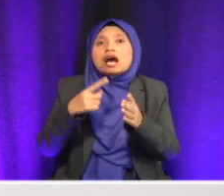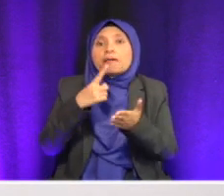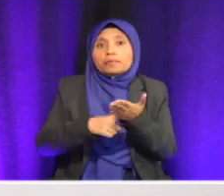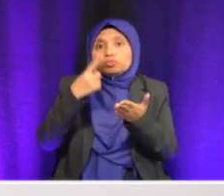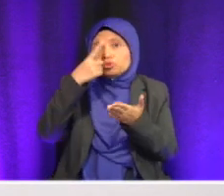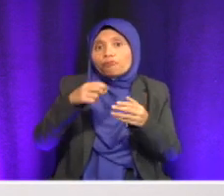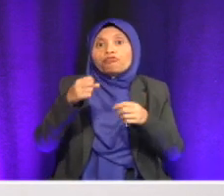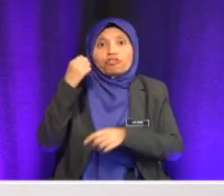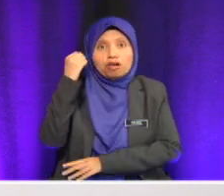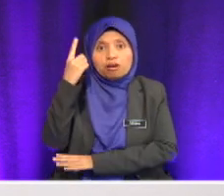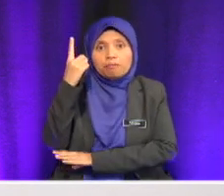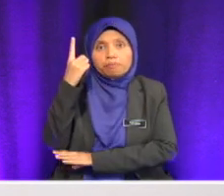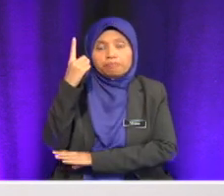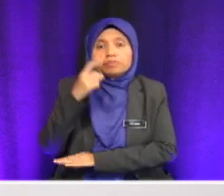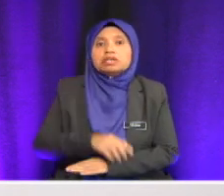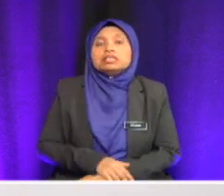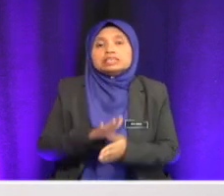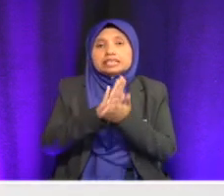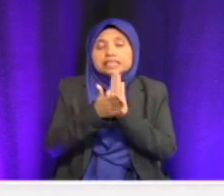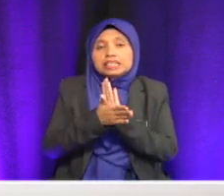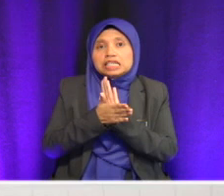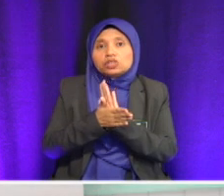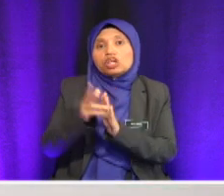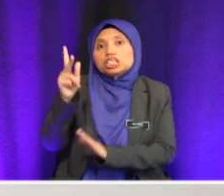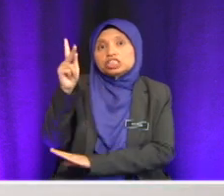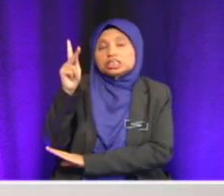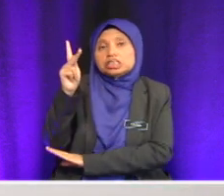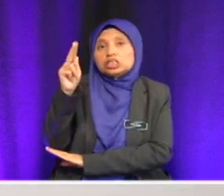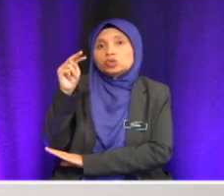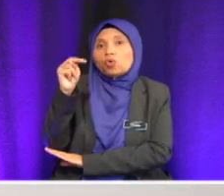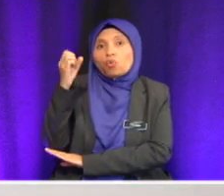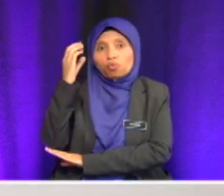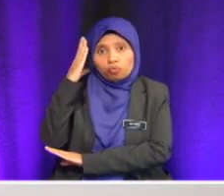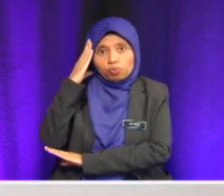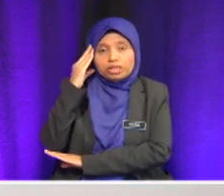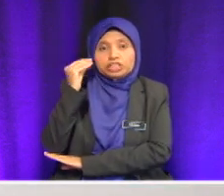later. So where is the keyword? Knowledge. Okay. Okay.